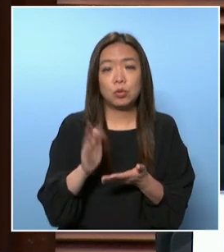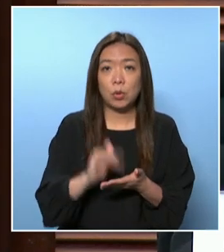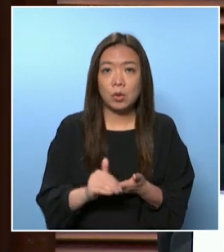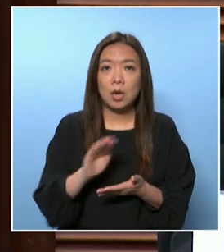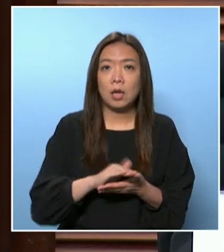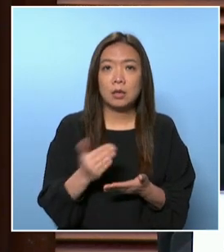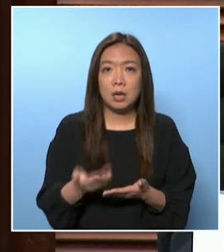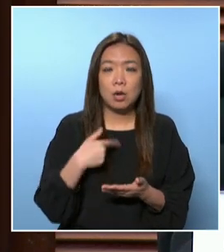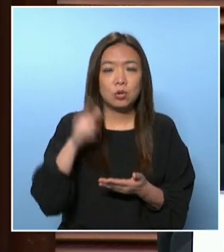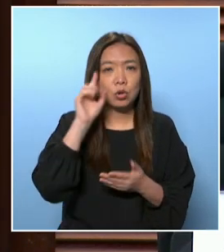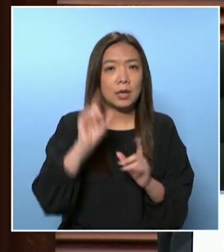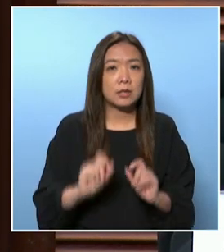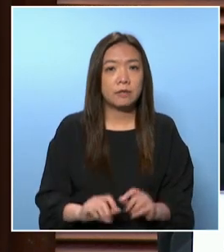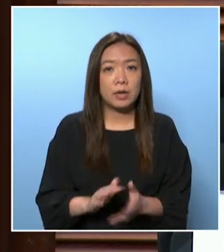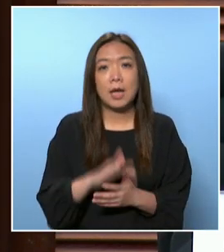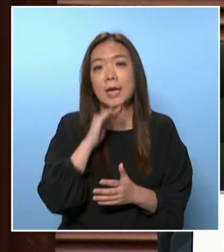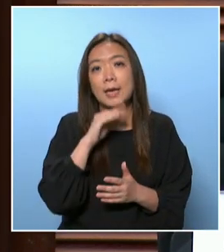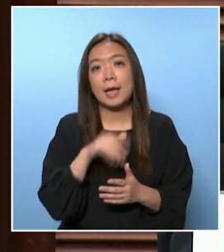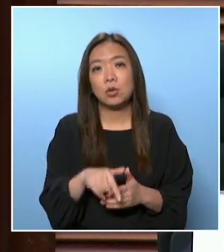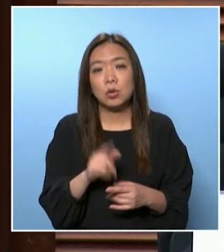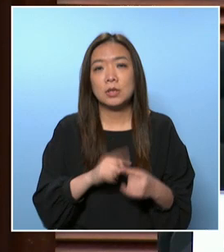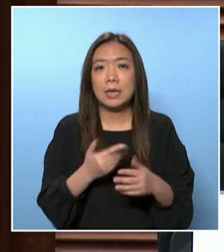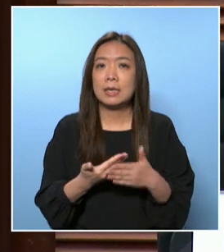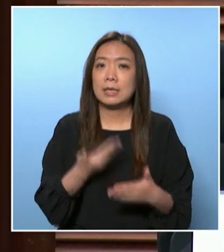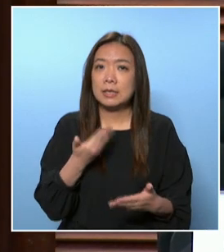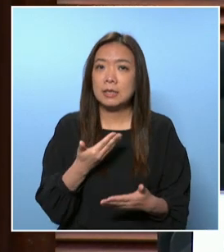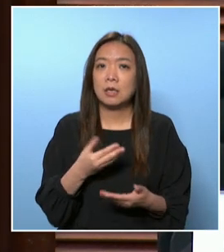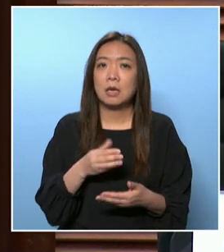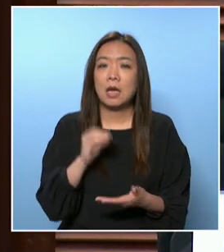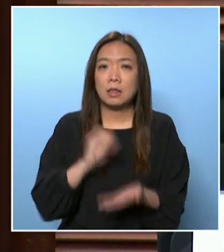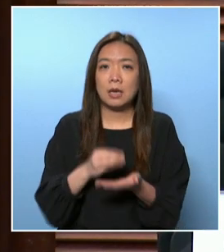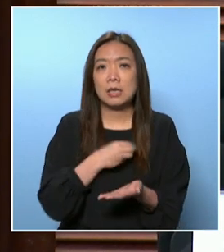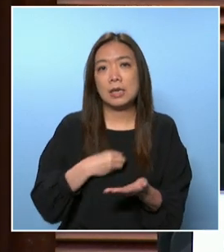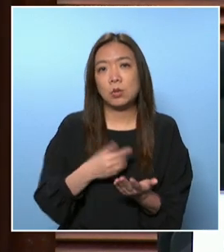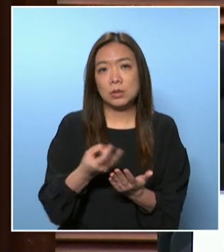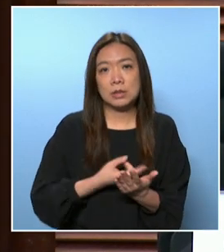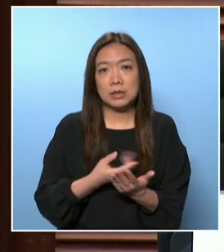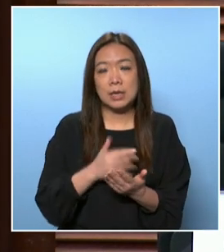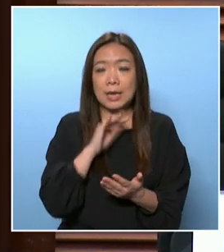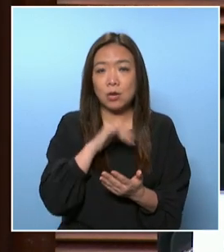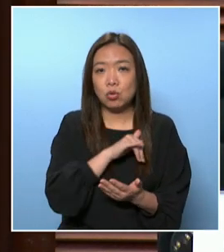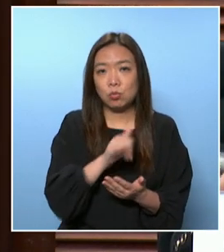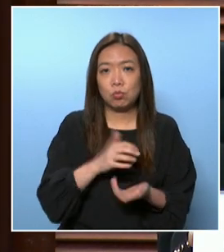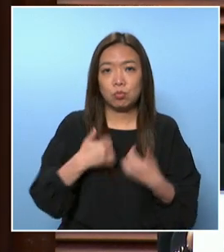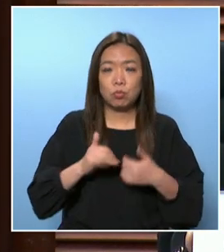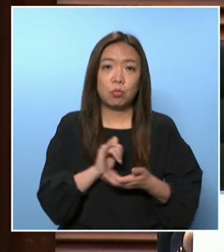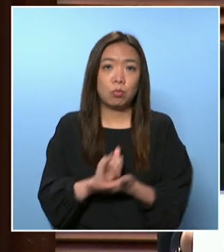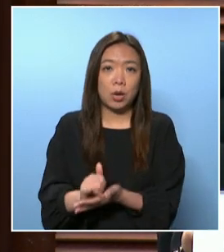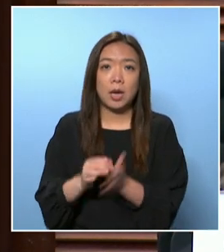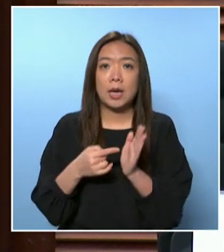sure that will facilitate this practice. If an AMD has been